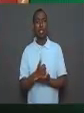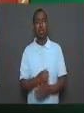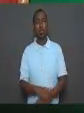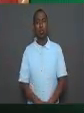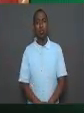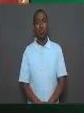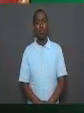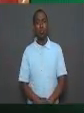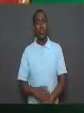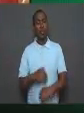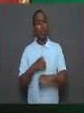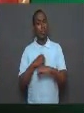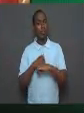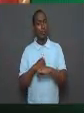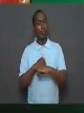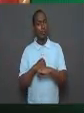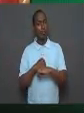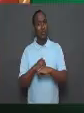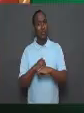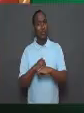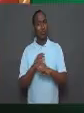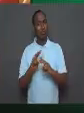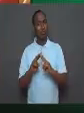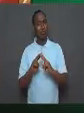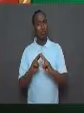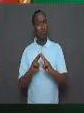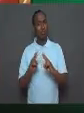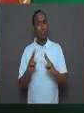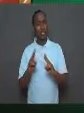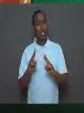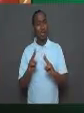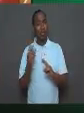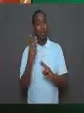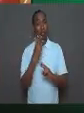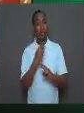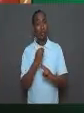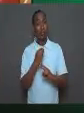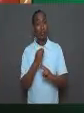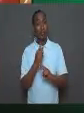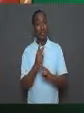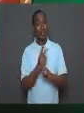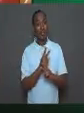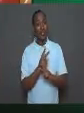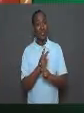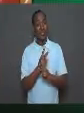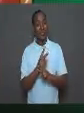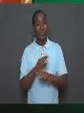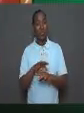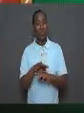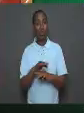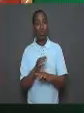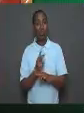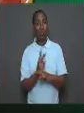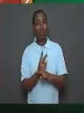Prevention is the best way to control this infection. It is important